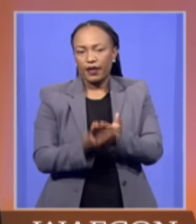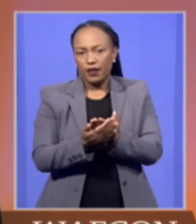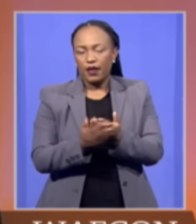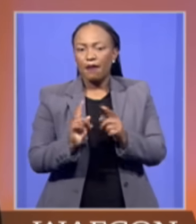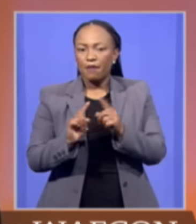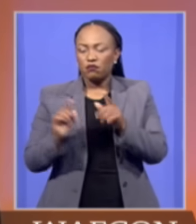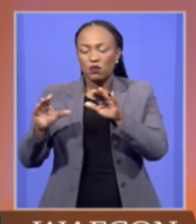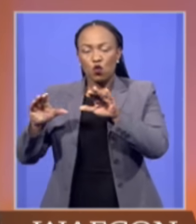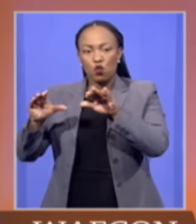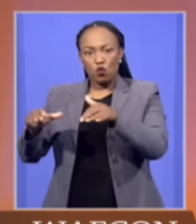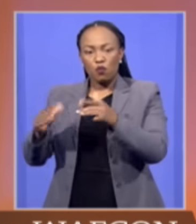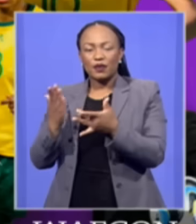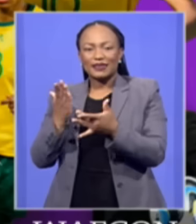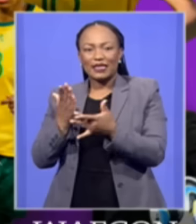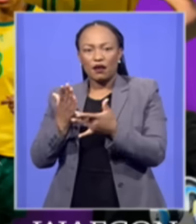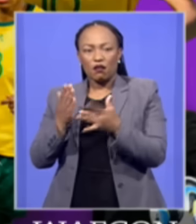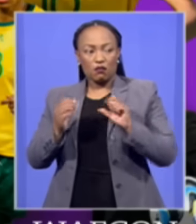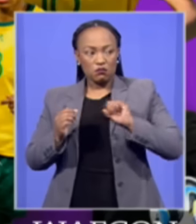of technical staff with me.